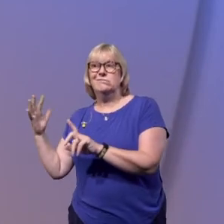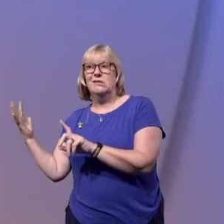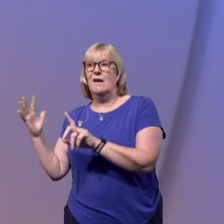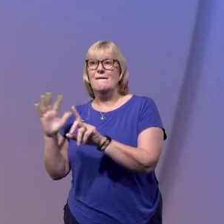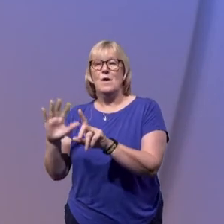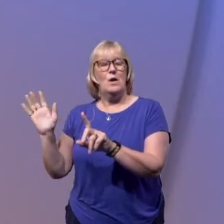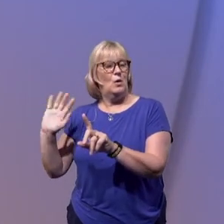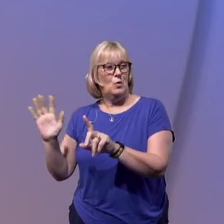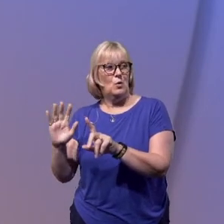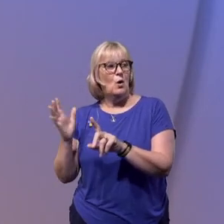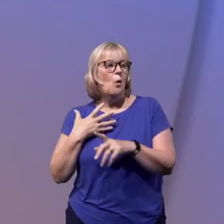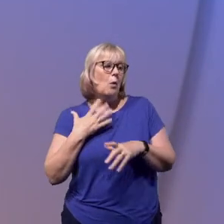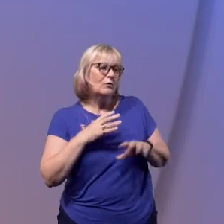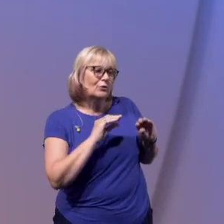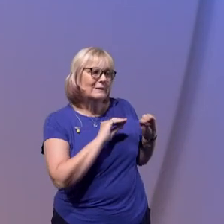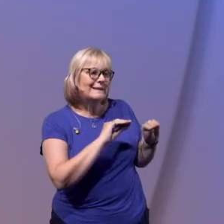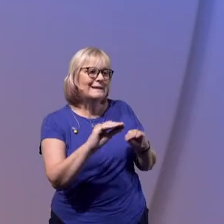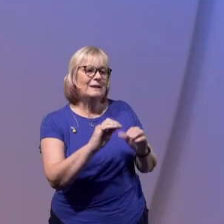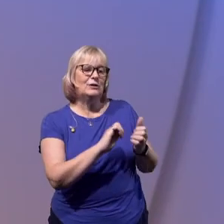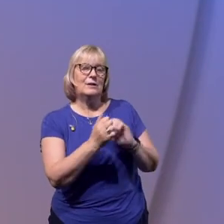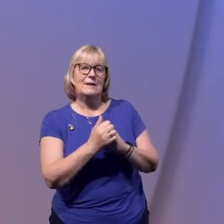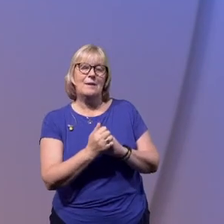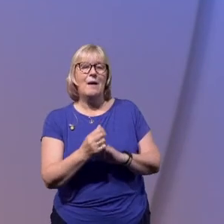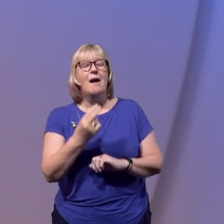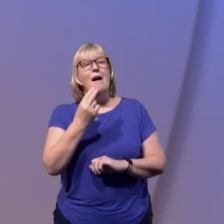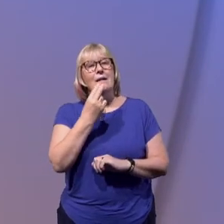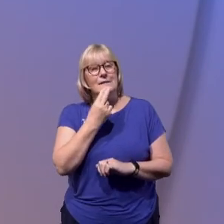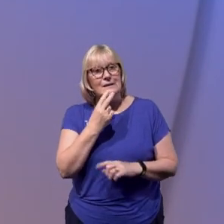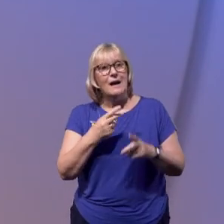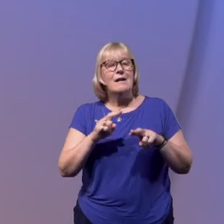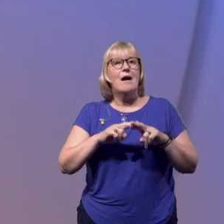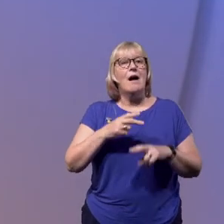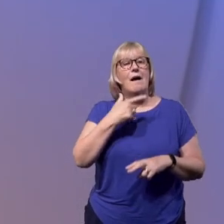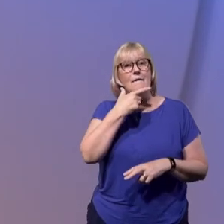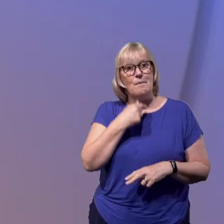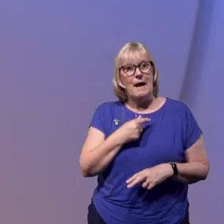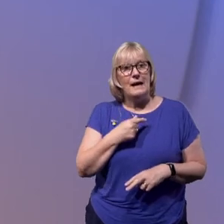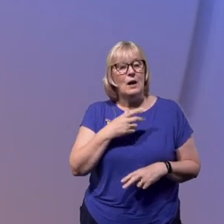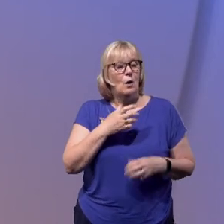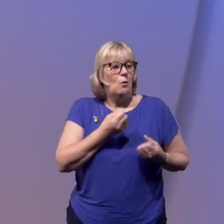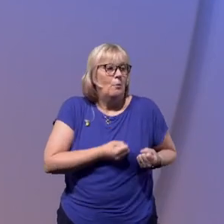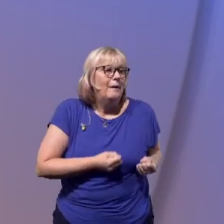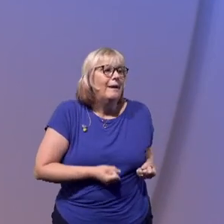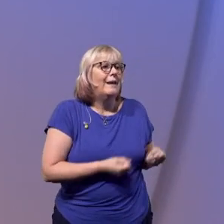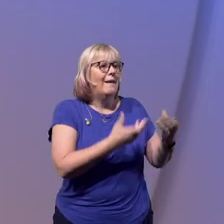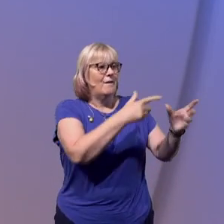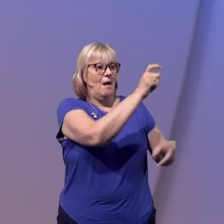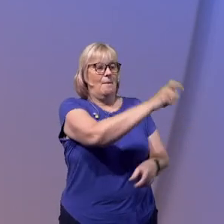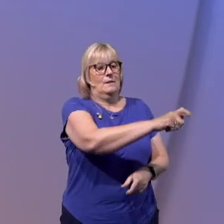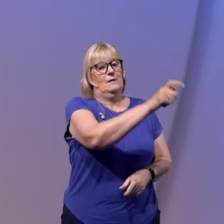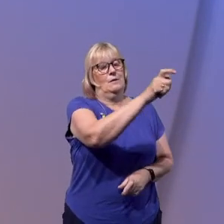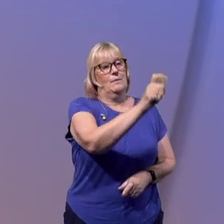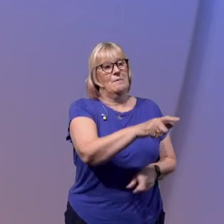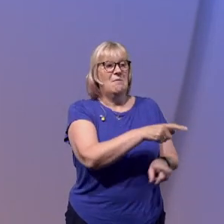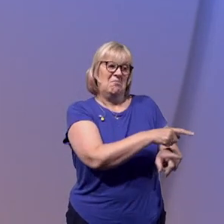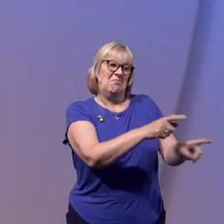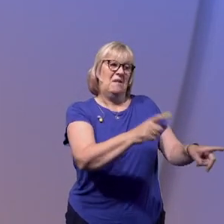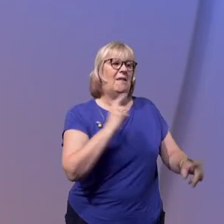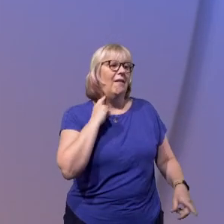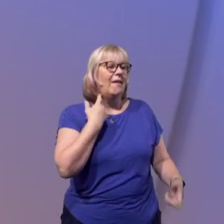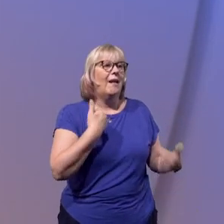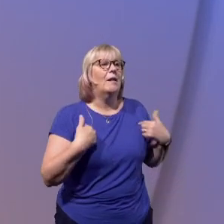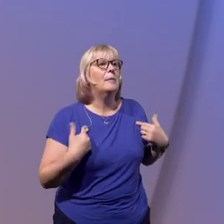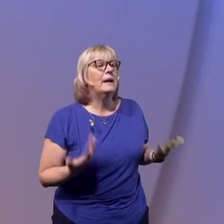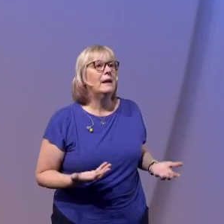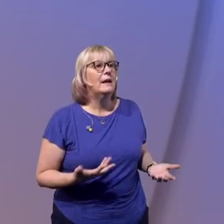He said to them, "The Son of Man is going to be betrayed into the hands of men. They will kill him, and